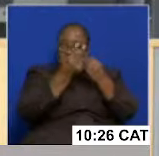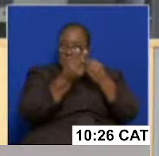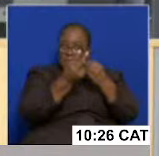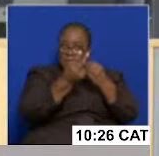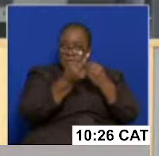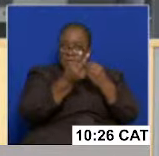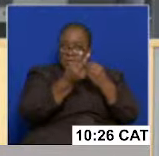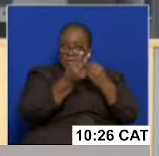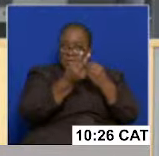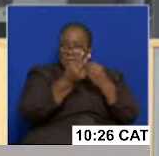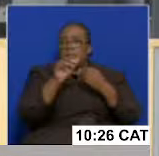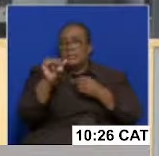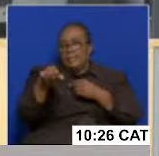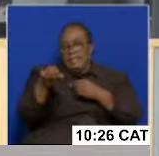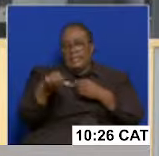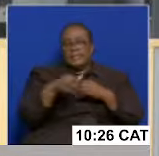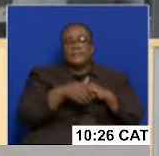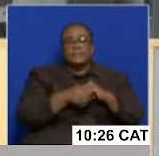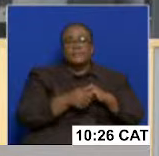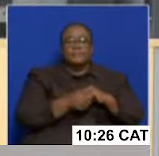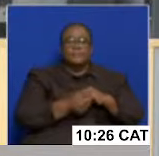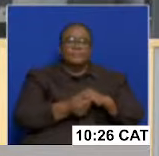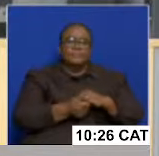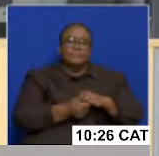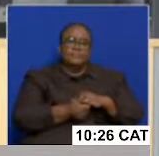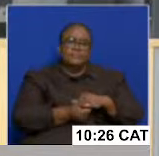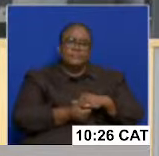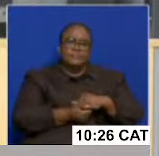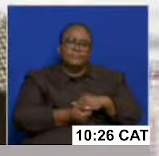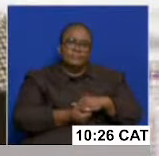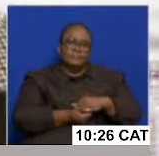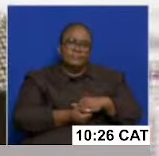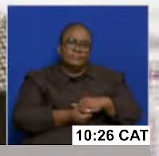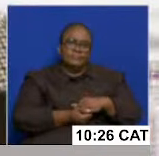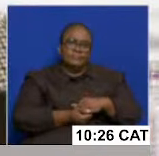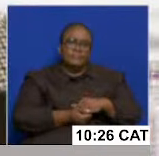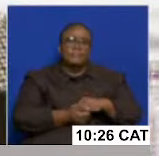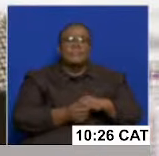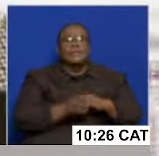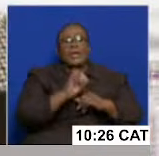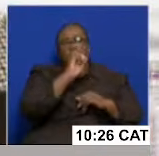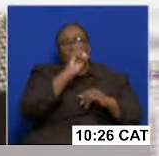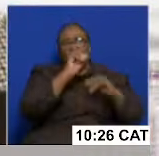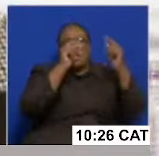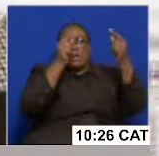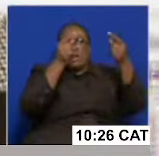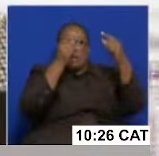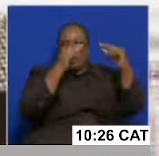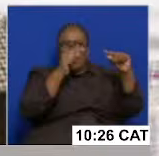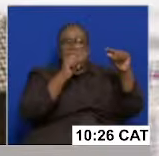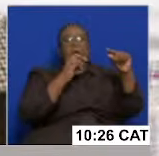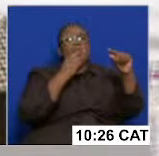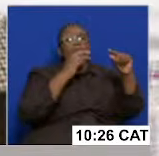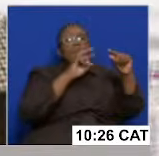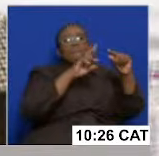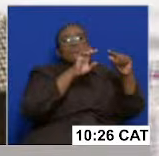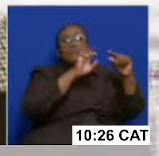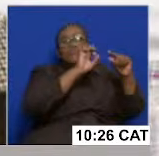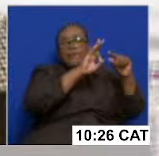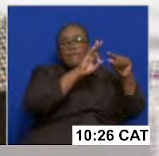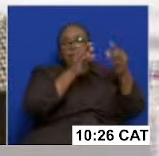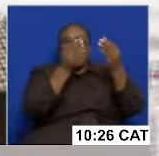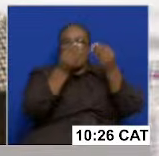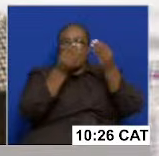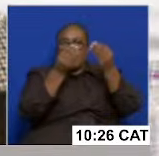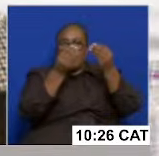Yes, I do, Commissioner. There's a reference number beneath the emblem, and towards the bottom half of the page